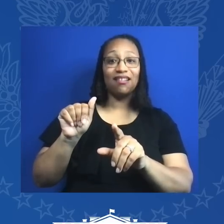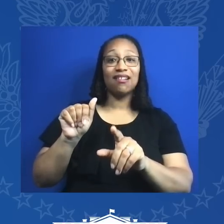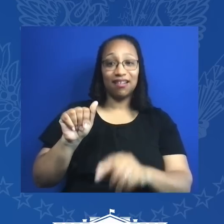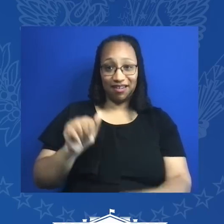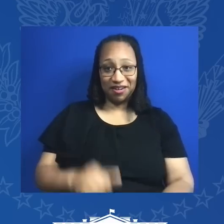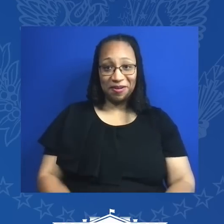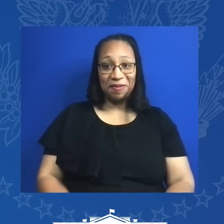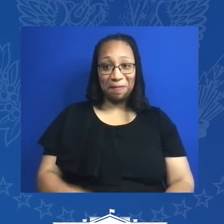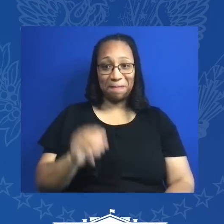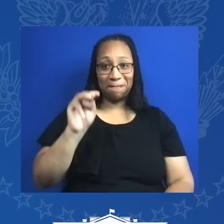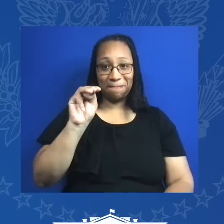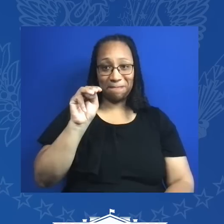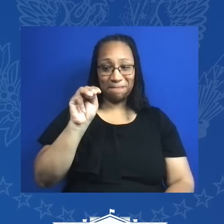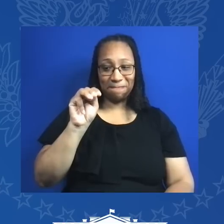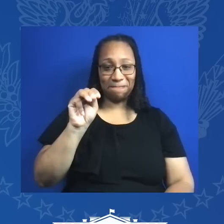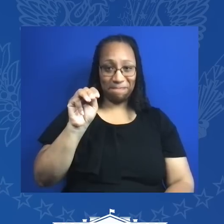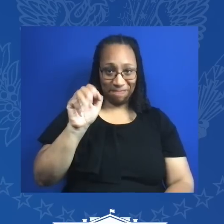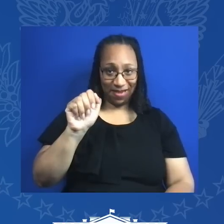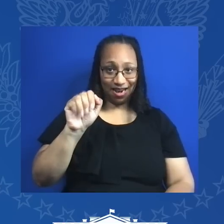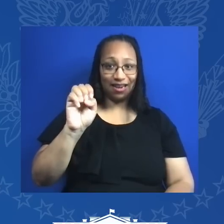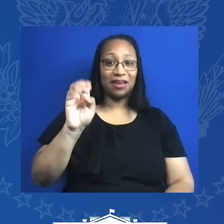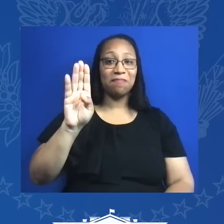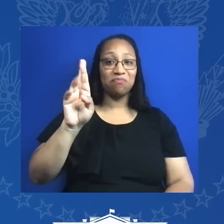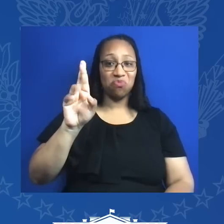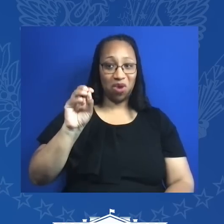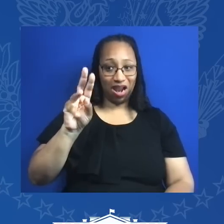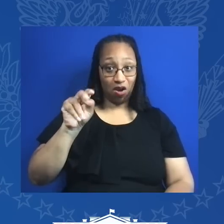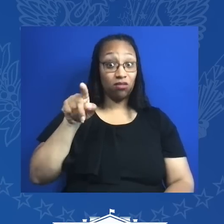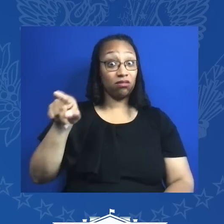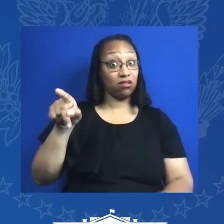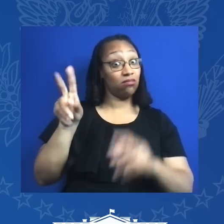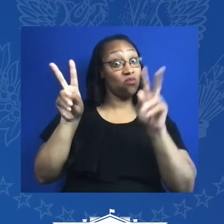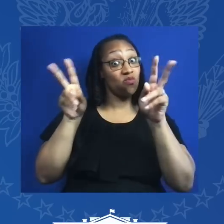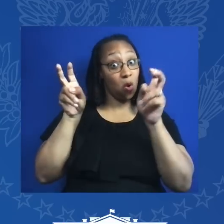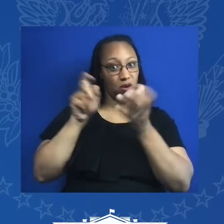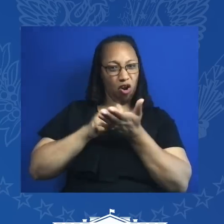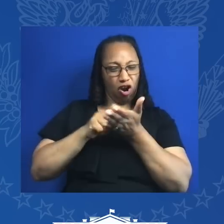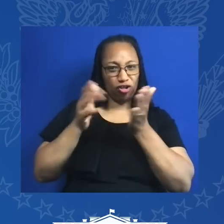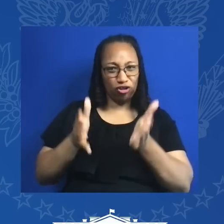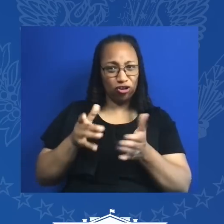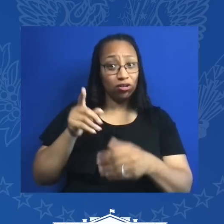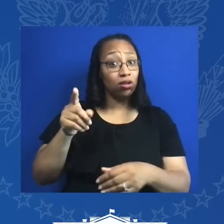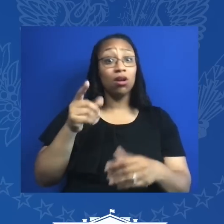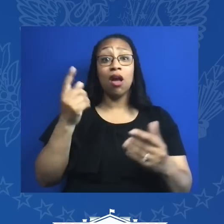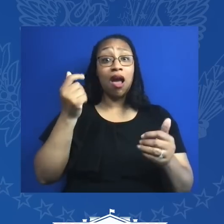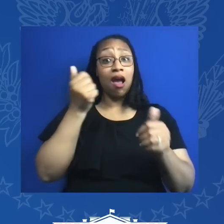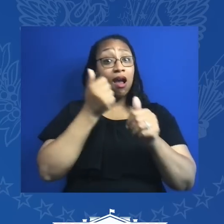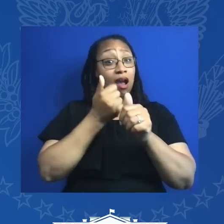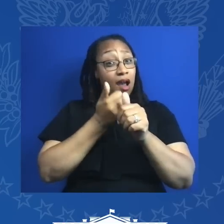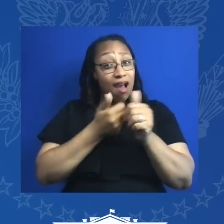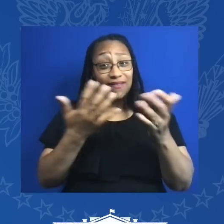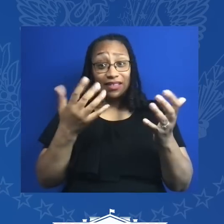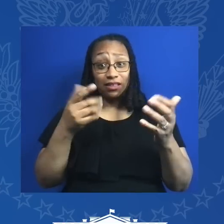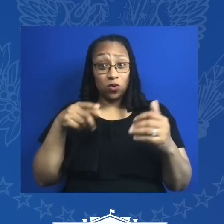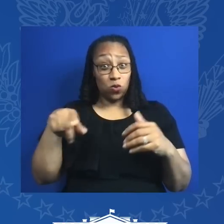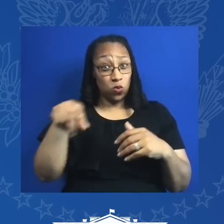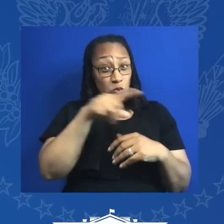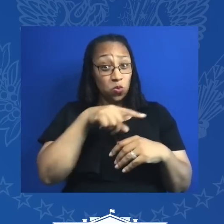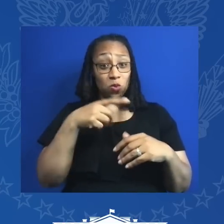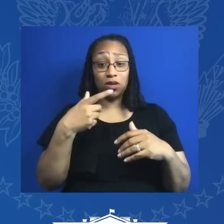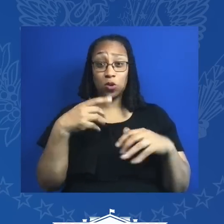Today, we say loud and clear that you belong, that you are beautiful, that you are